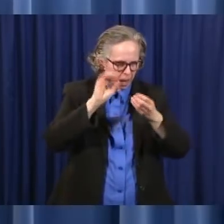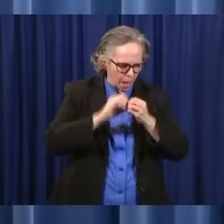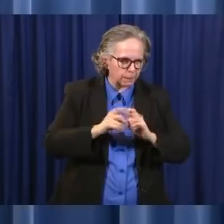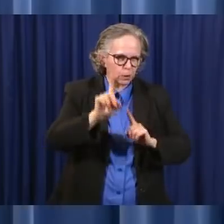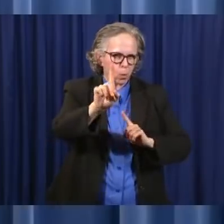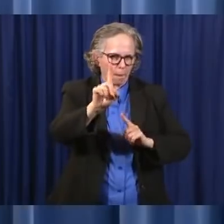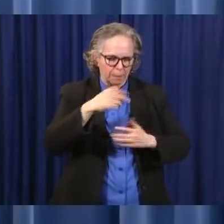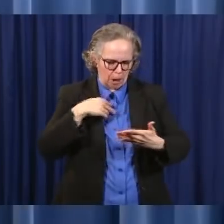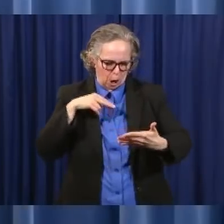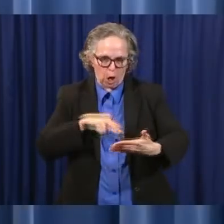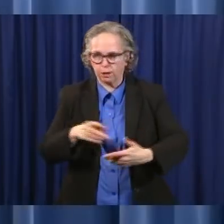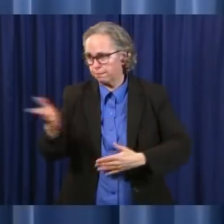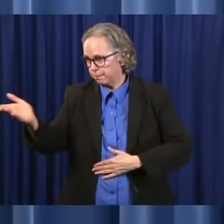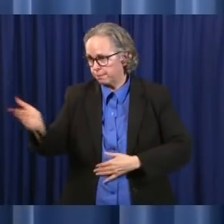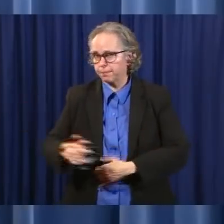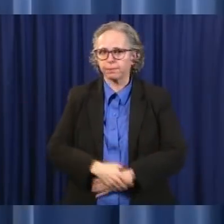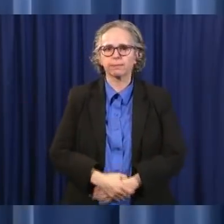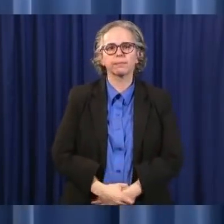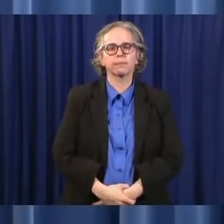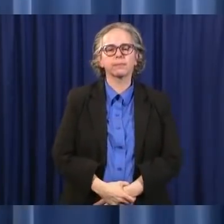moment.